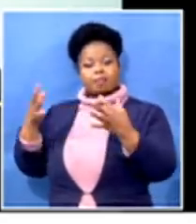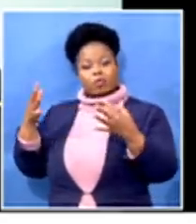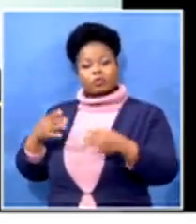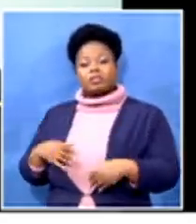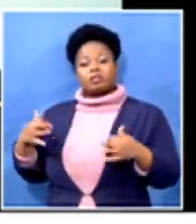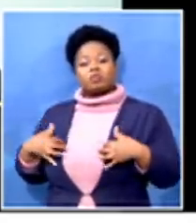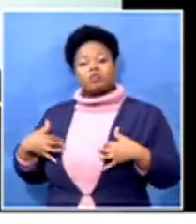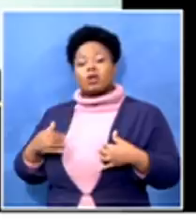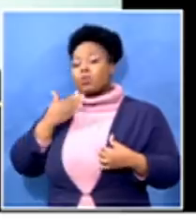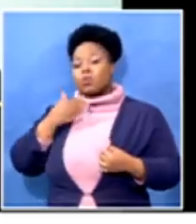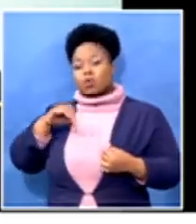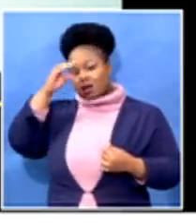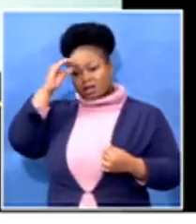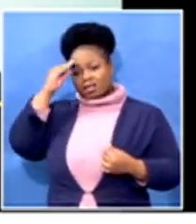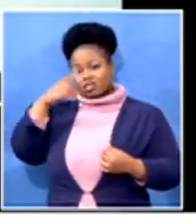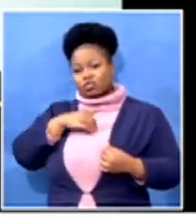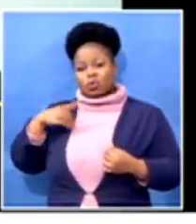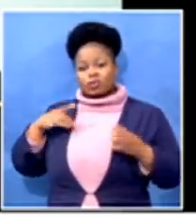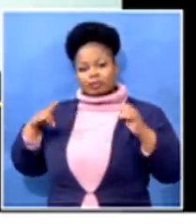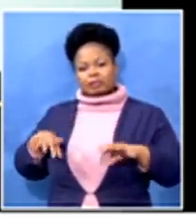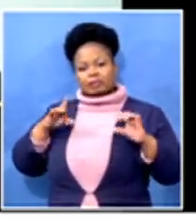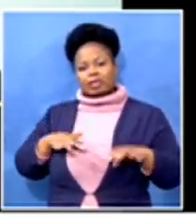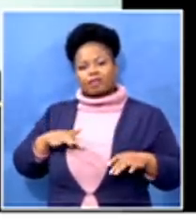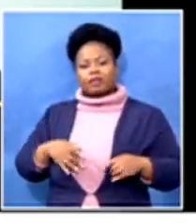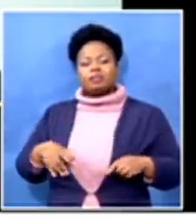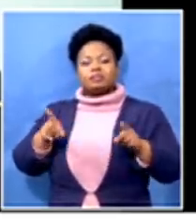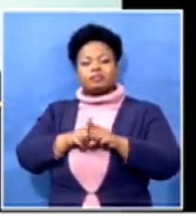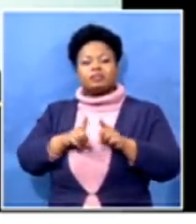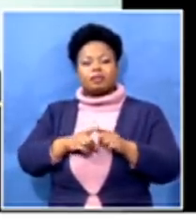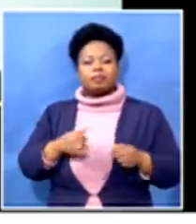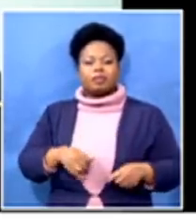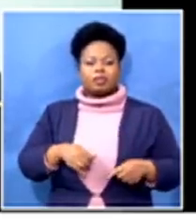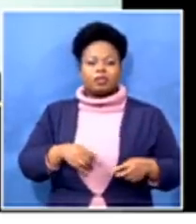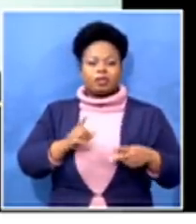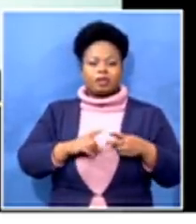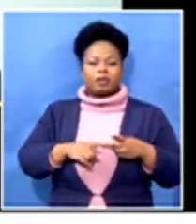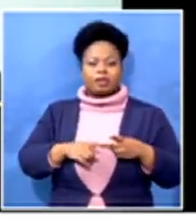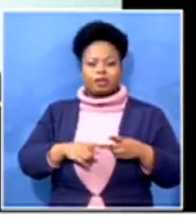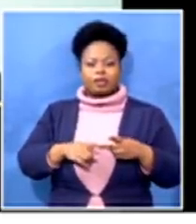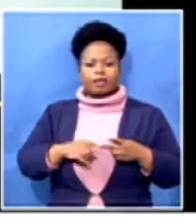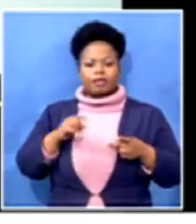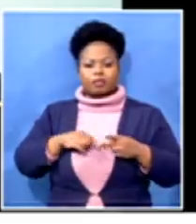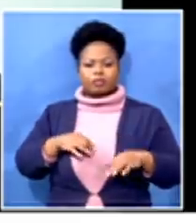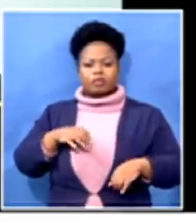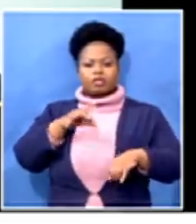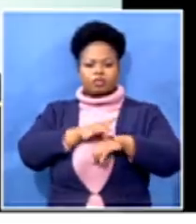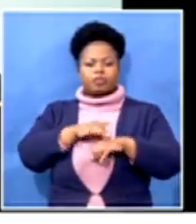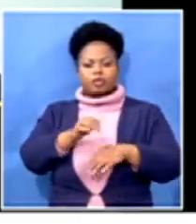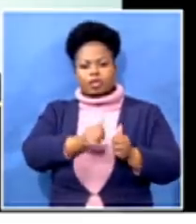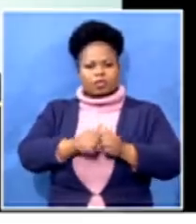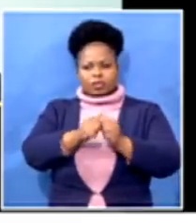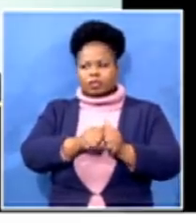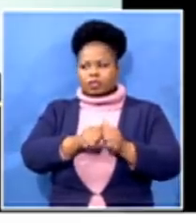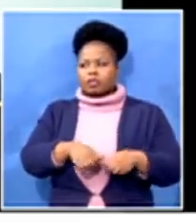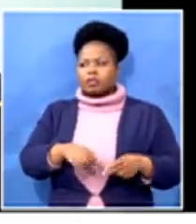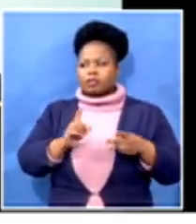as part of SADAG, as well as other organizations, including SASOP and SASA and SISA and the Medical Association, we launched the